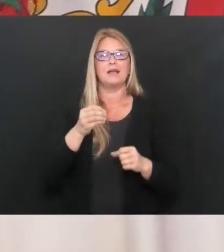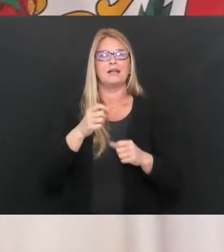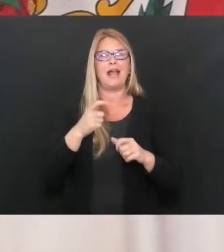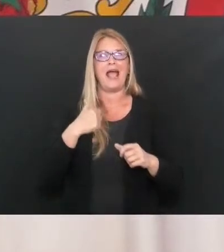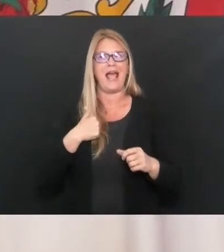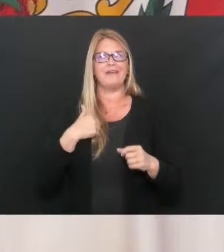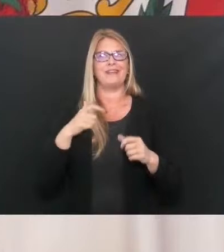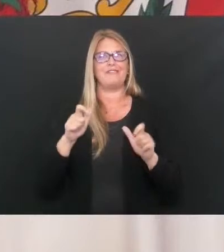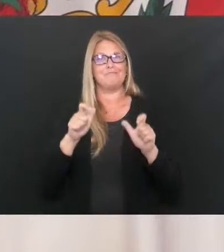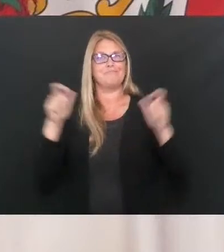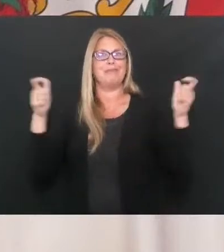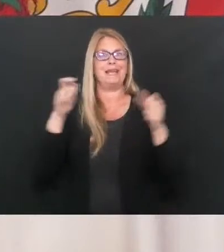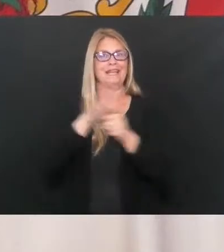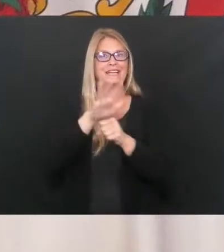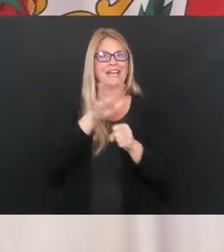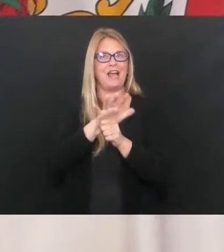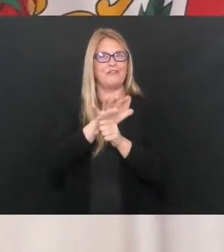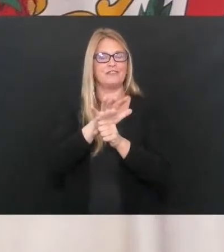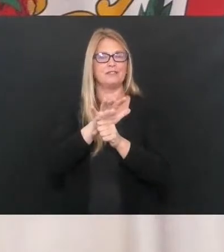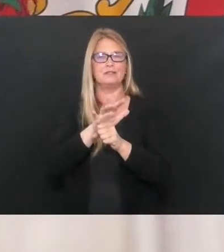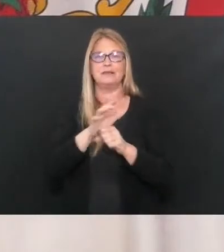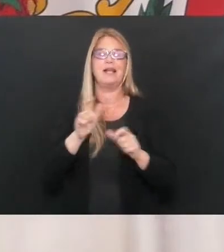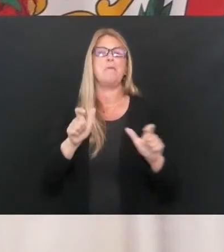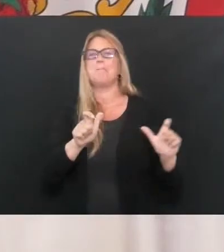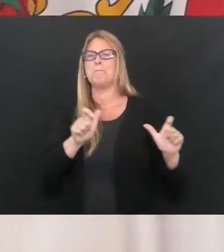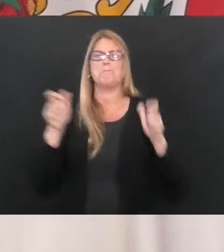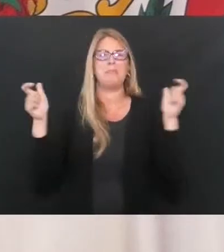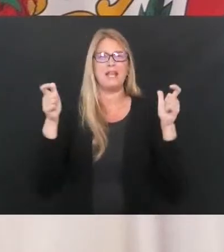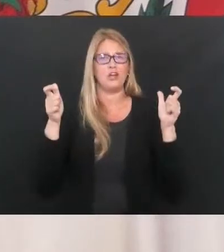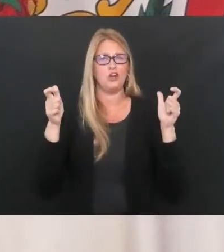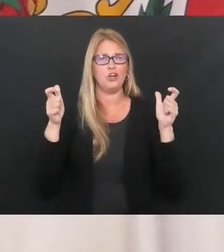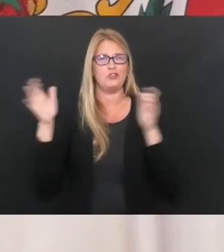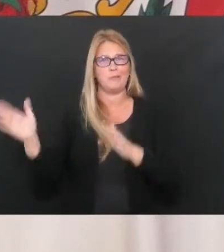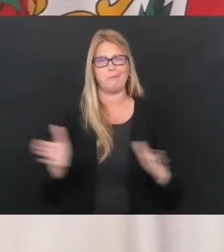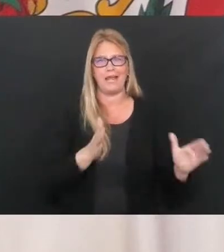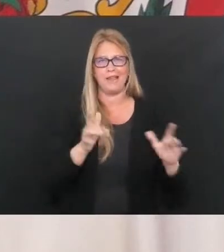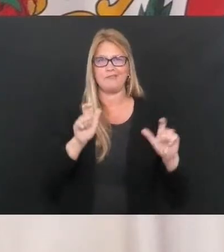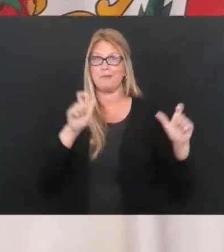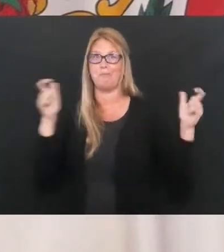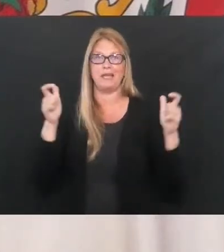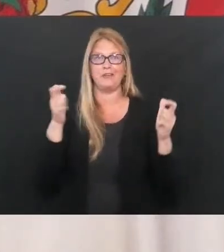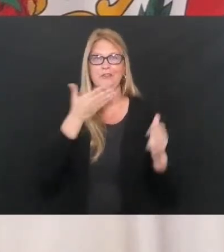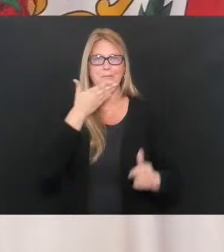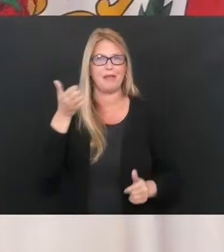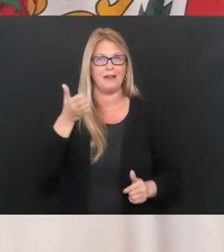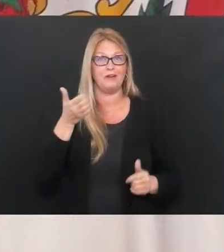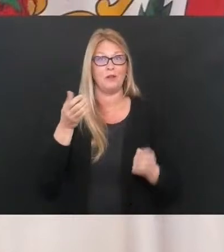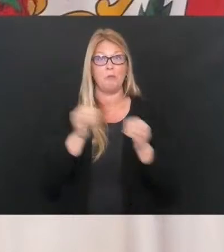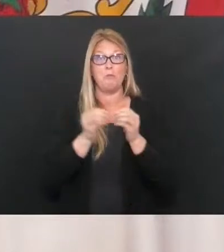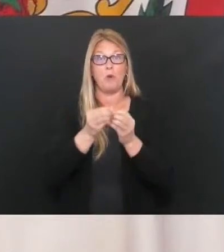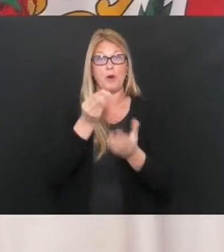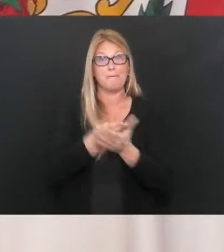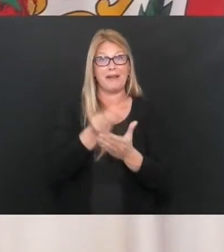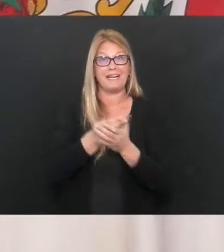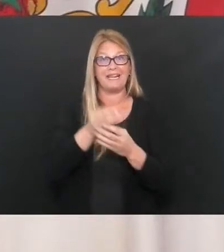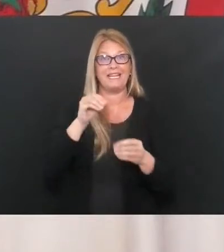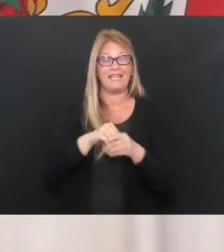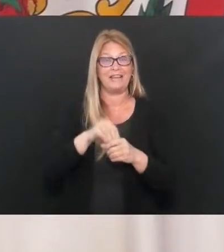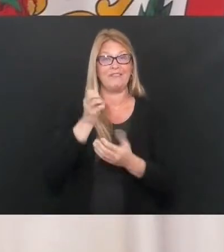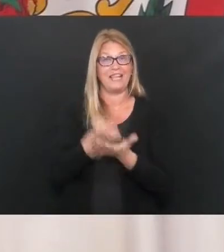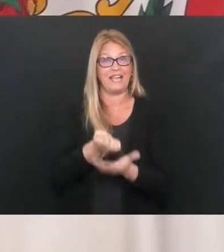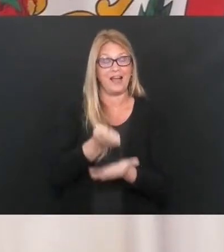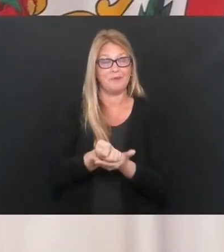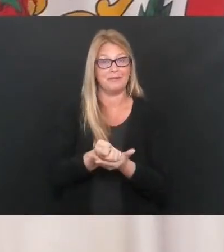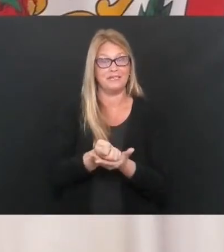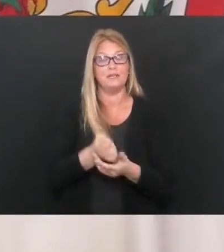big enough. The bigger you go, the better. The bigger you go, the more money we're going to put in the economy. But you've got to go big